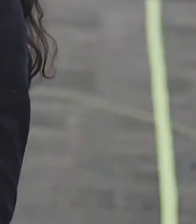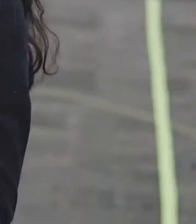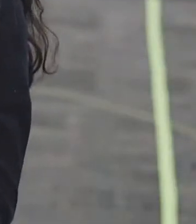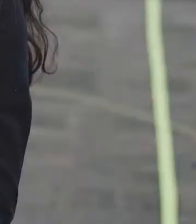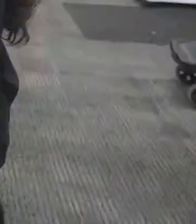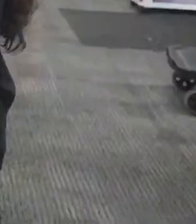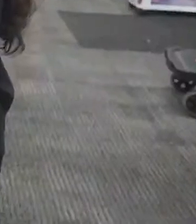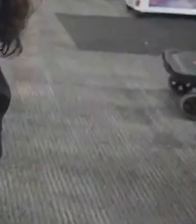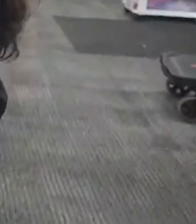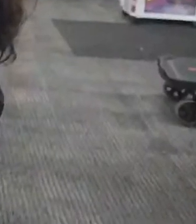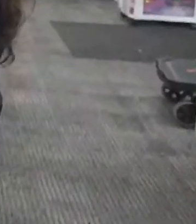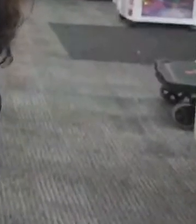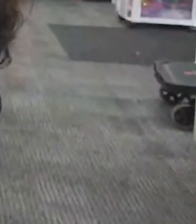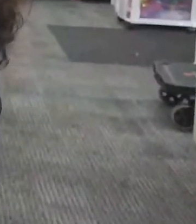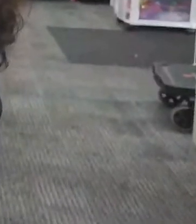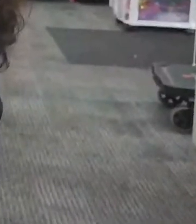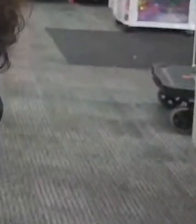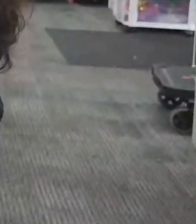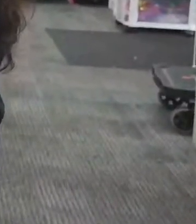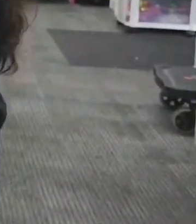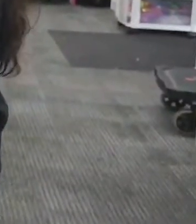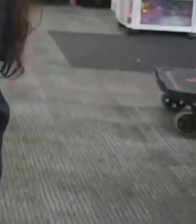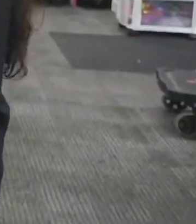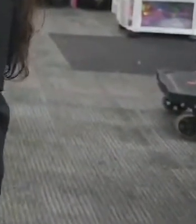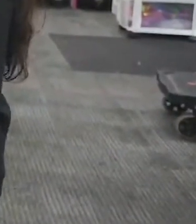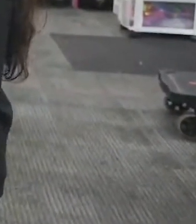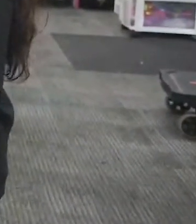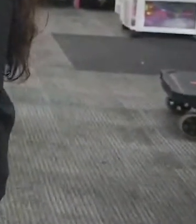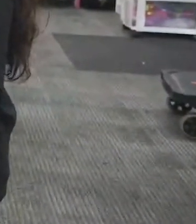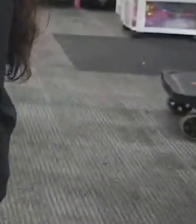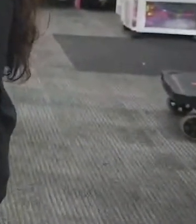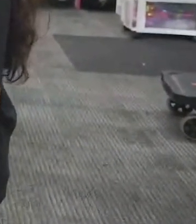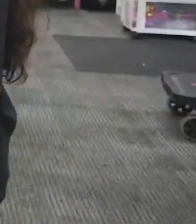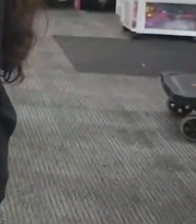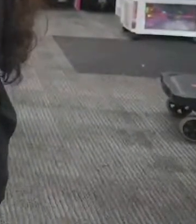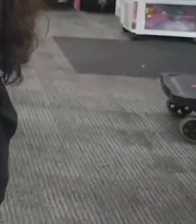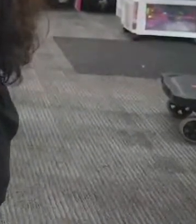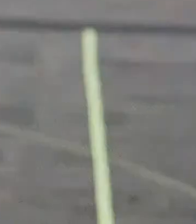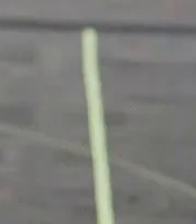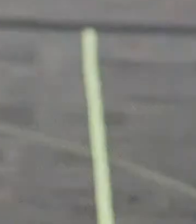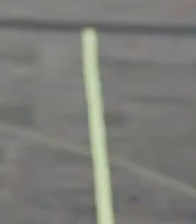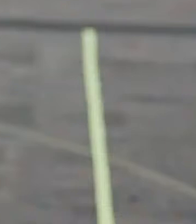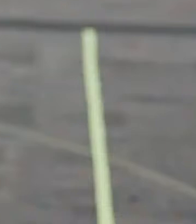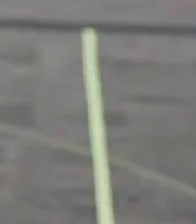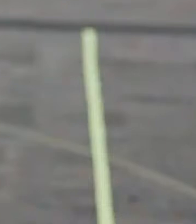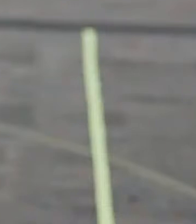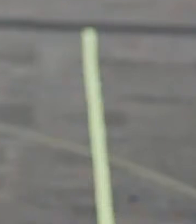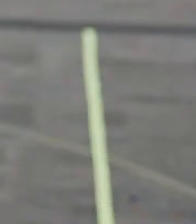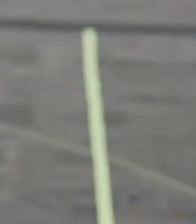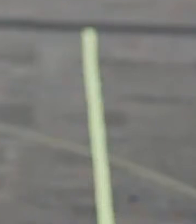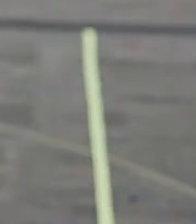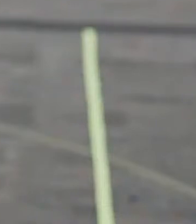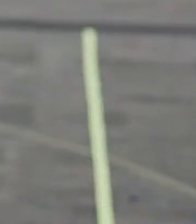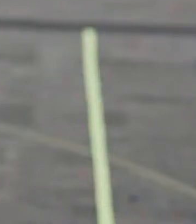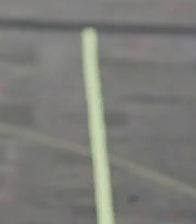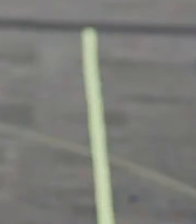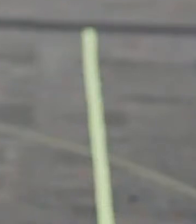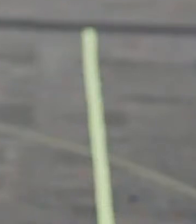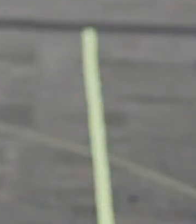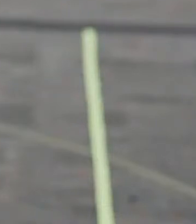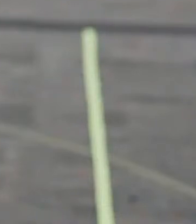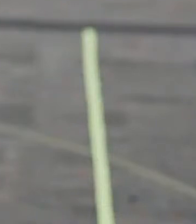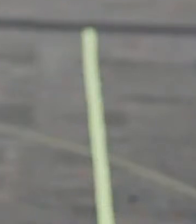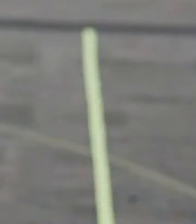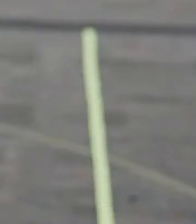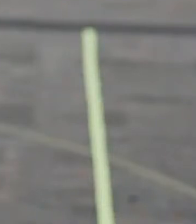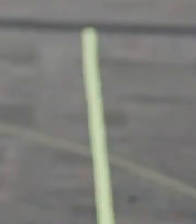a songwriter, and maybe even actor. I like when the audience kind of sees me doing it, especially when my